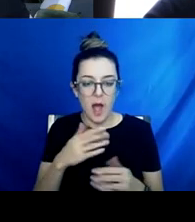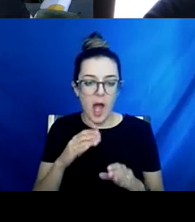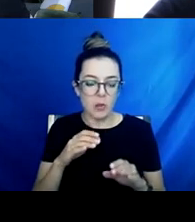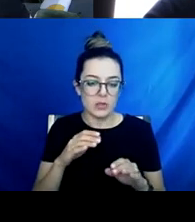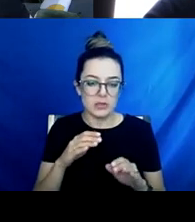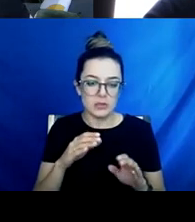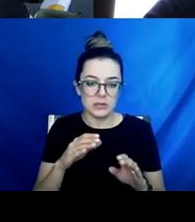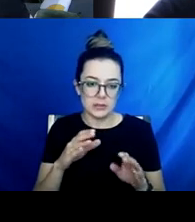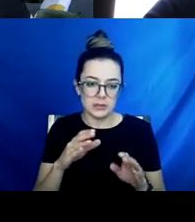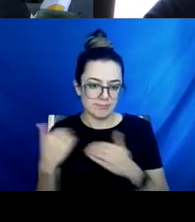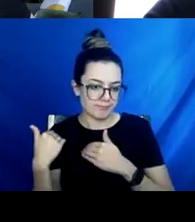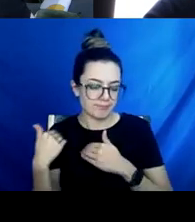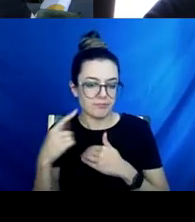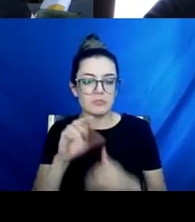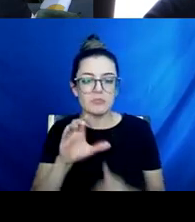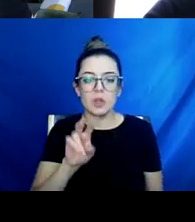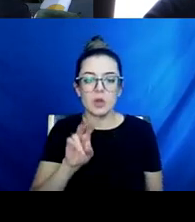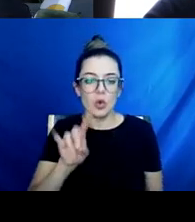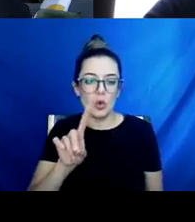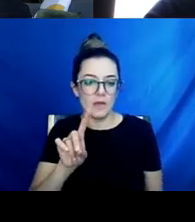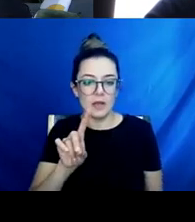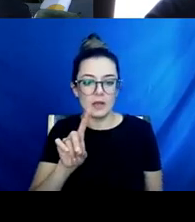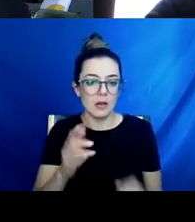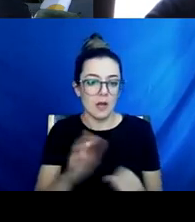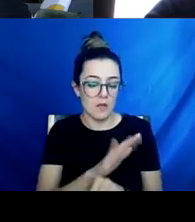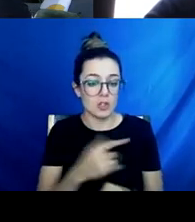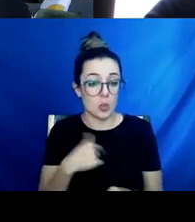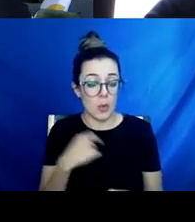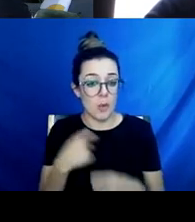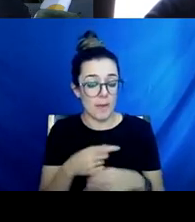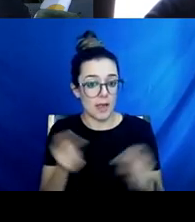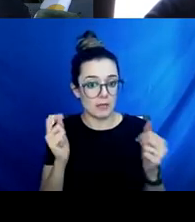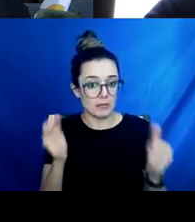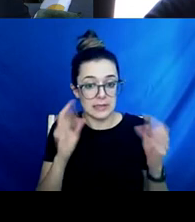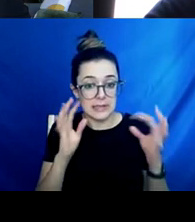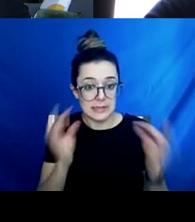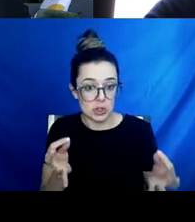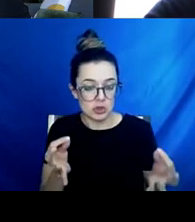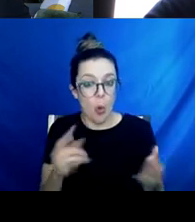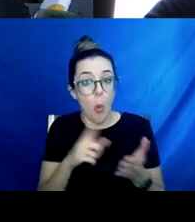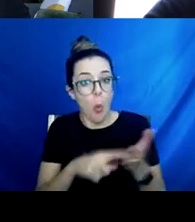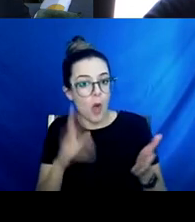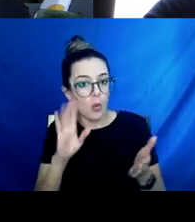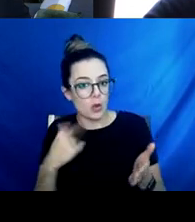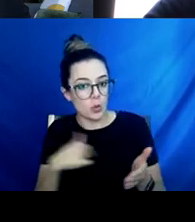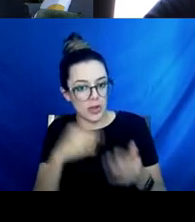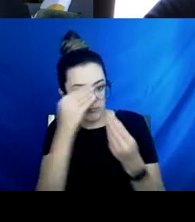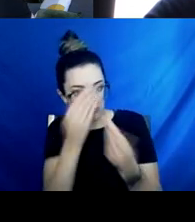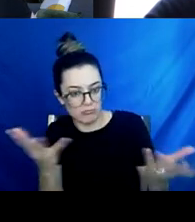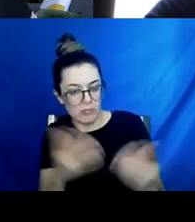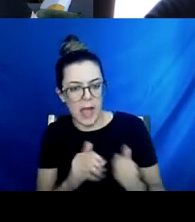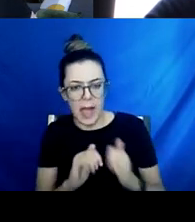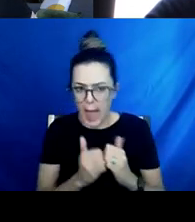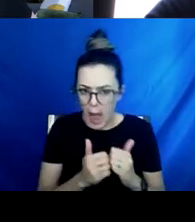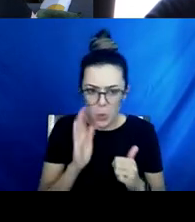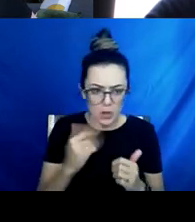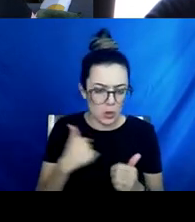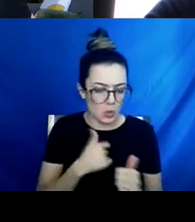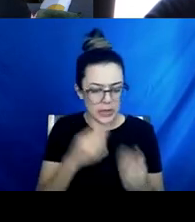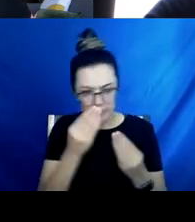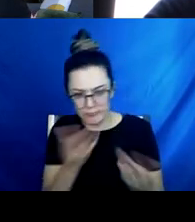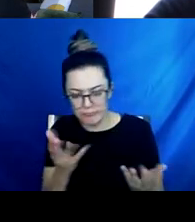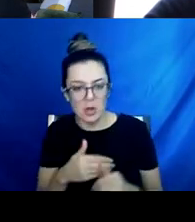Is it advocacy? Those kinds of things. Right. And I've actually, because I've been thinking about it since we talked about it today, I feel like